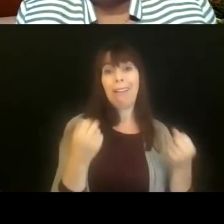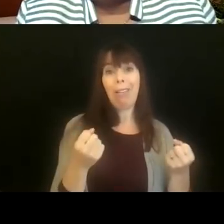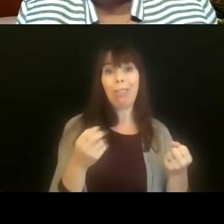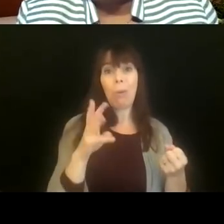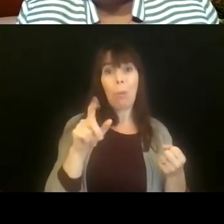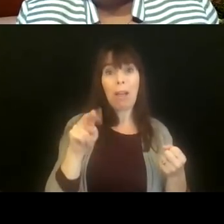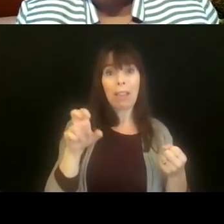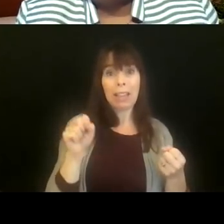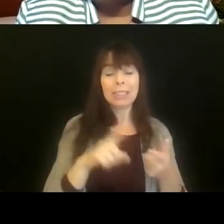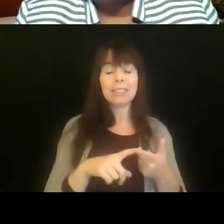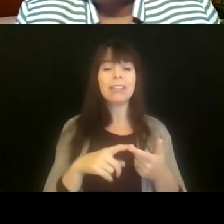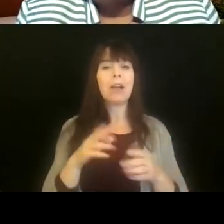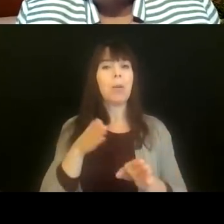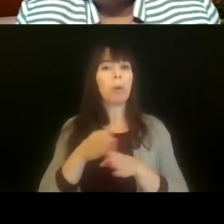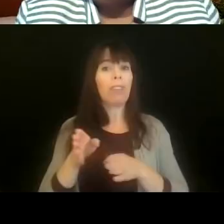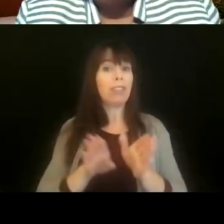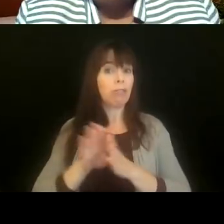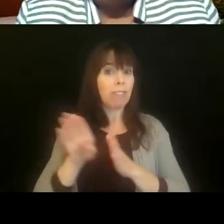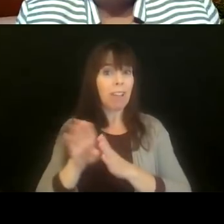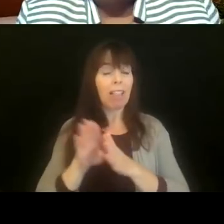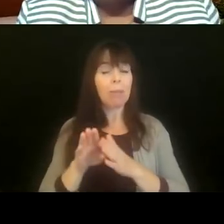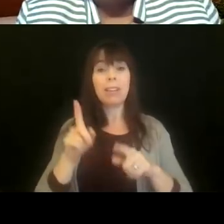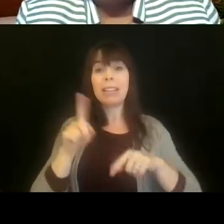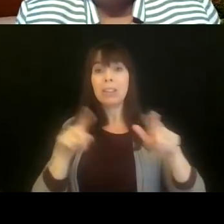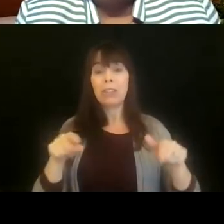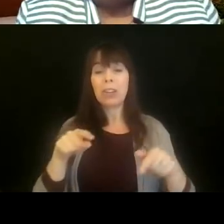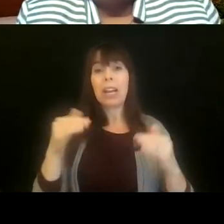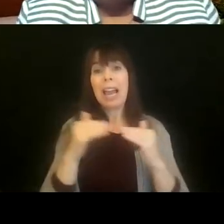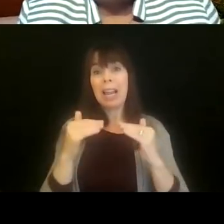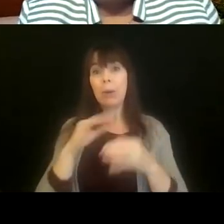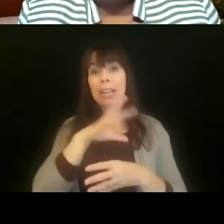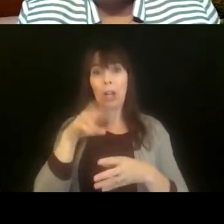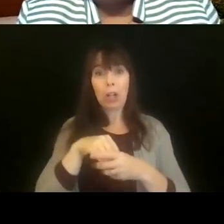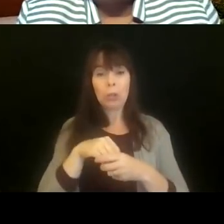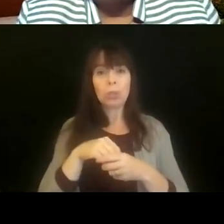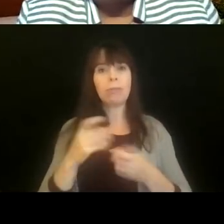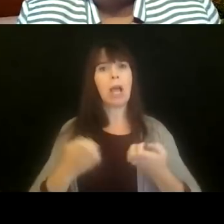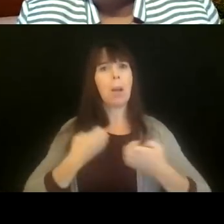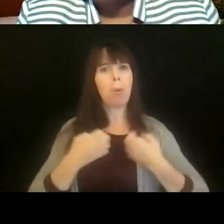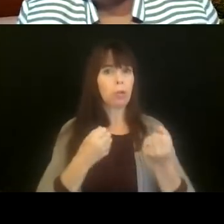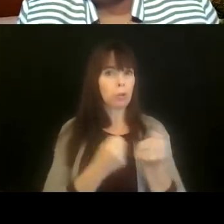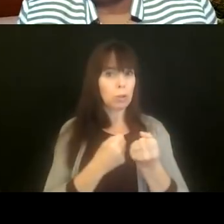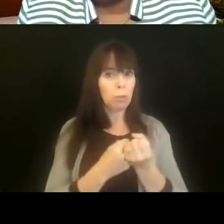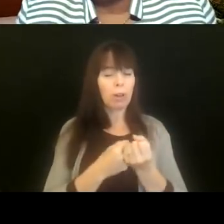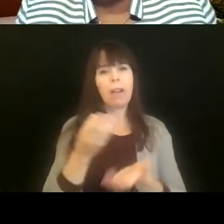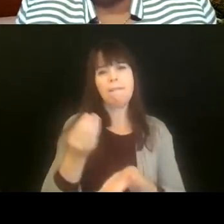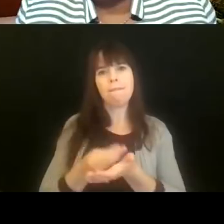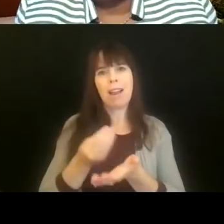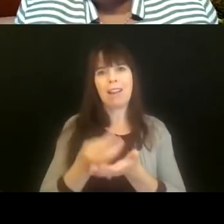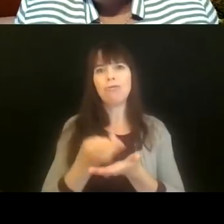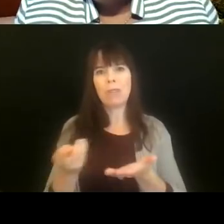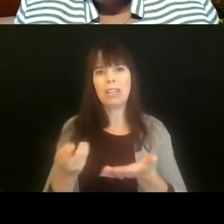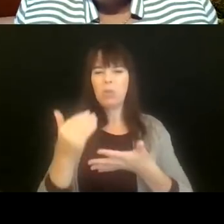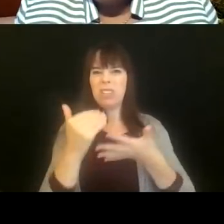well-being, professional development, diversity, equity, and inclusion, emotional support, and financial